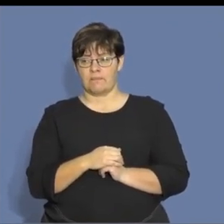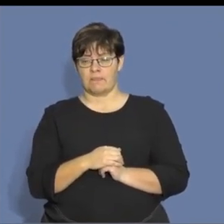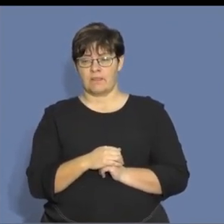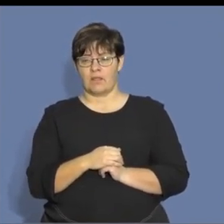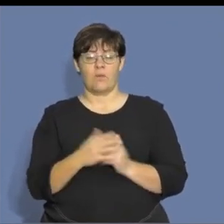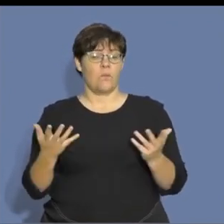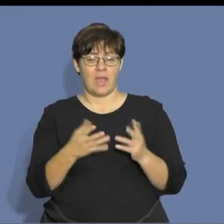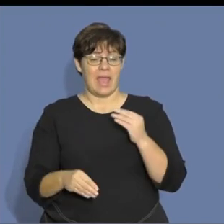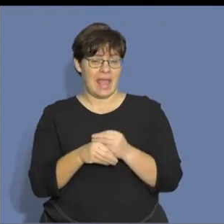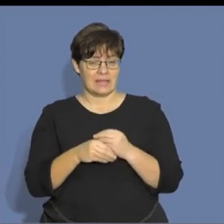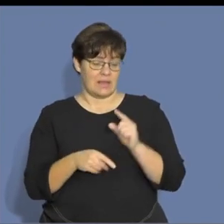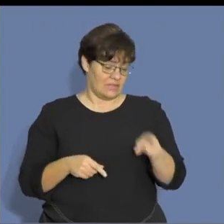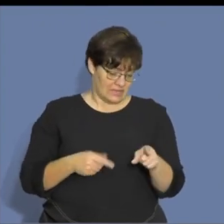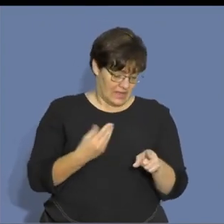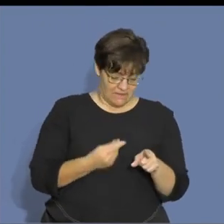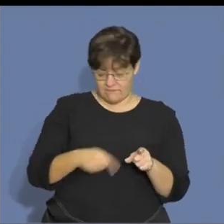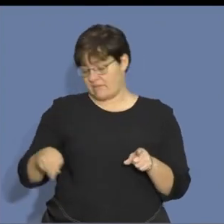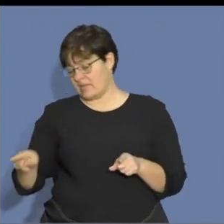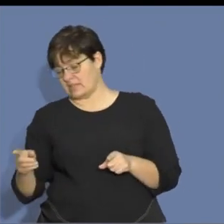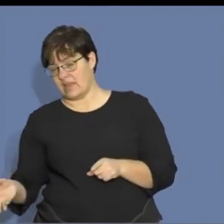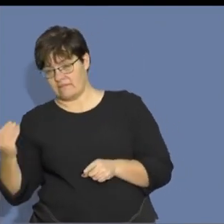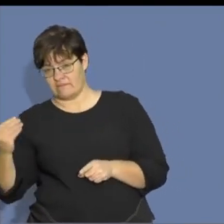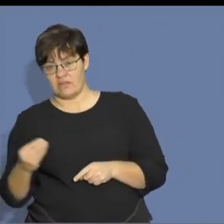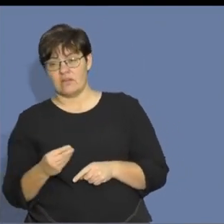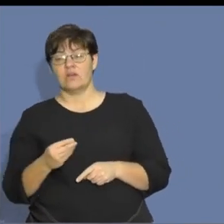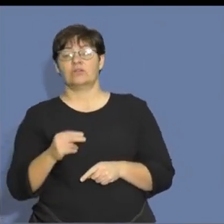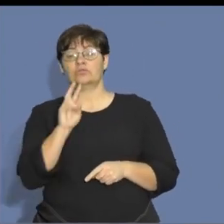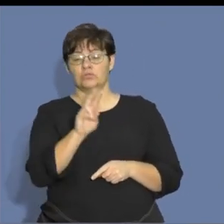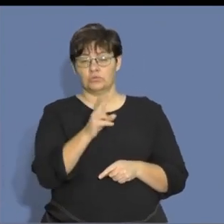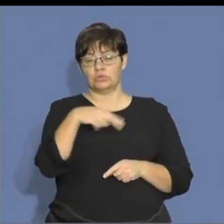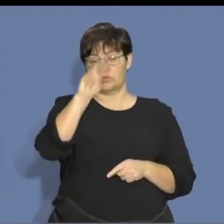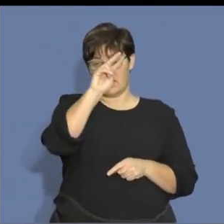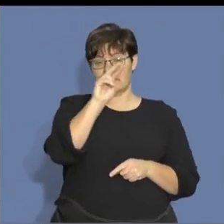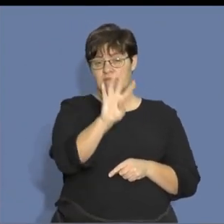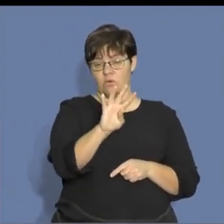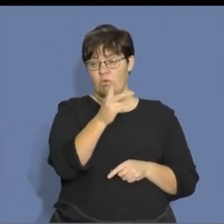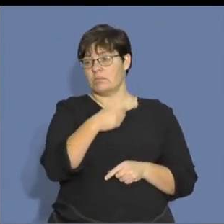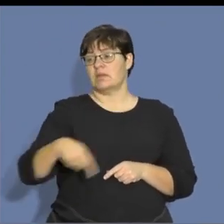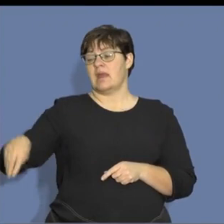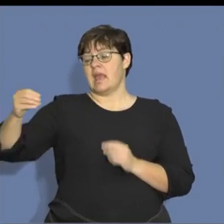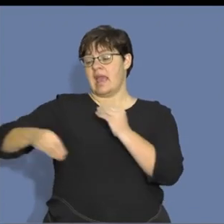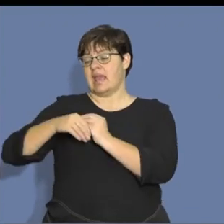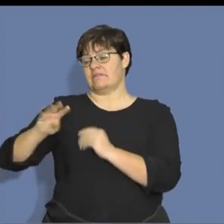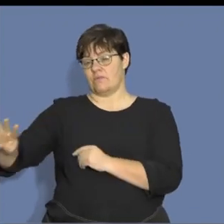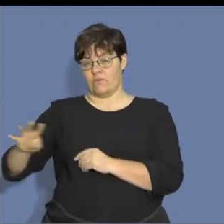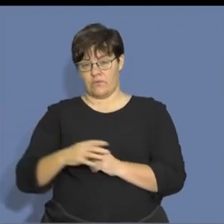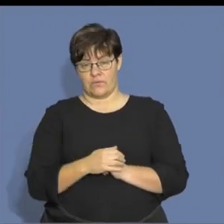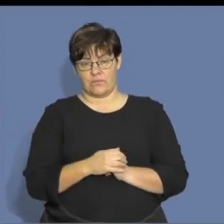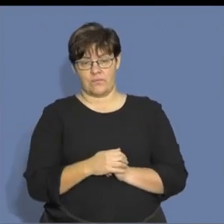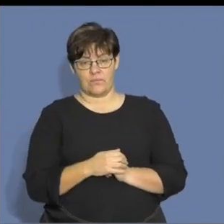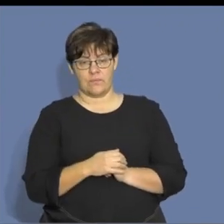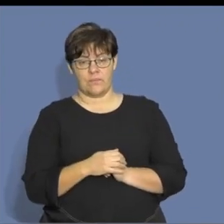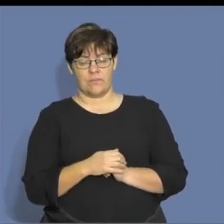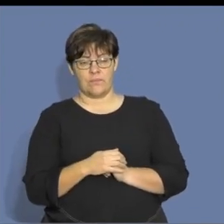do I add it? On both sides. And so it's going to be 4 over 2 is 2. 2 squared is 4. And so I'm going to add 4 on